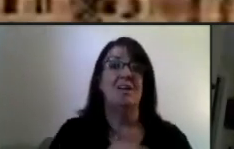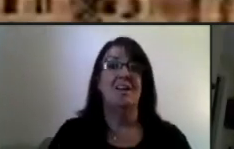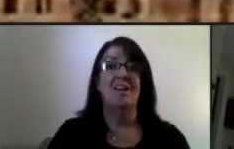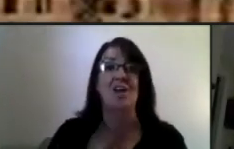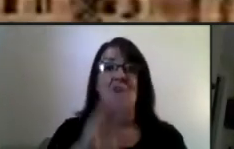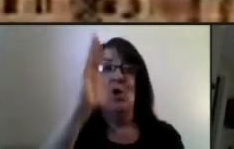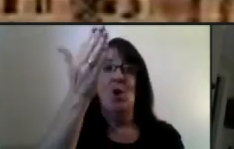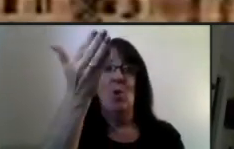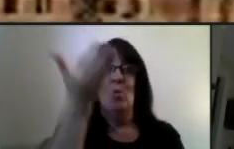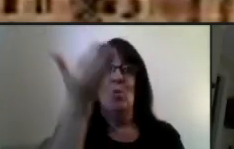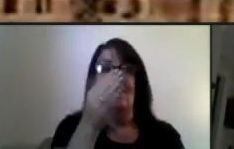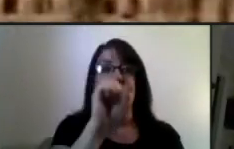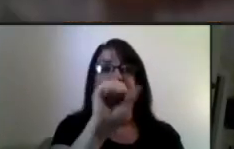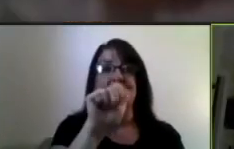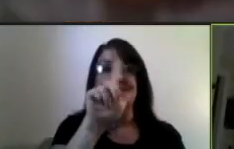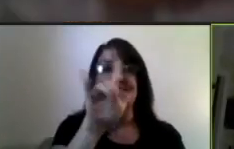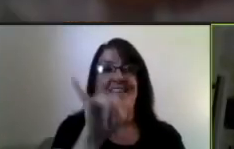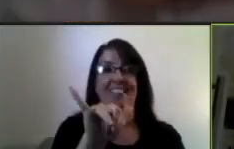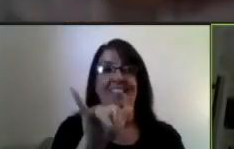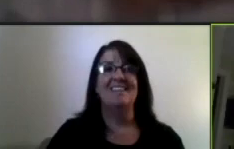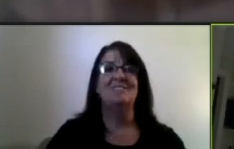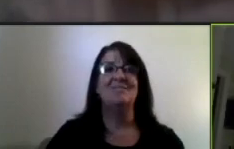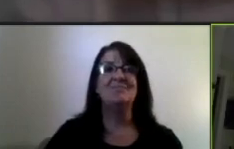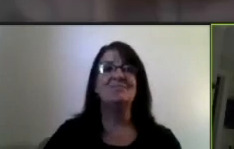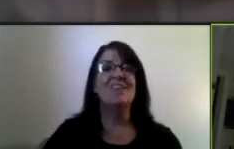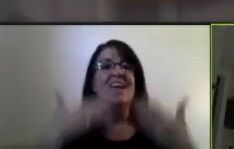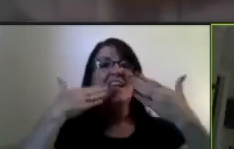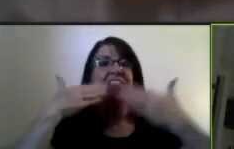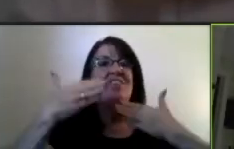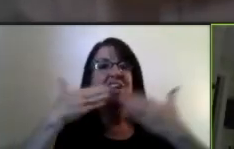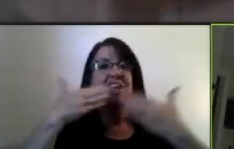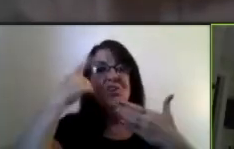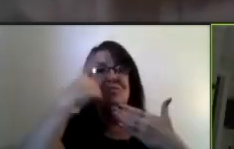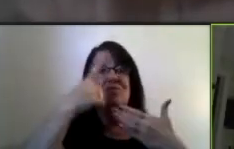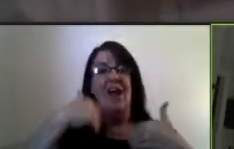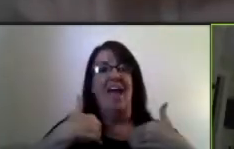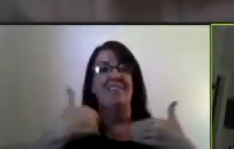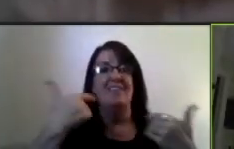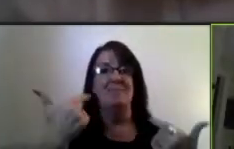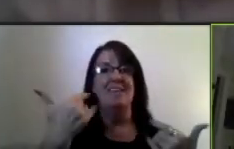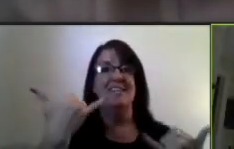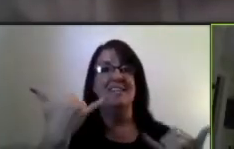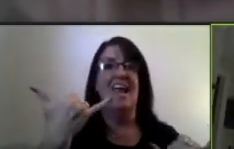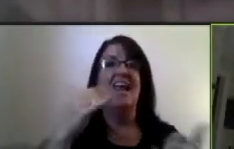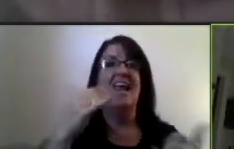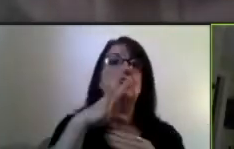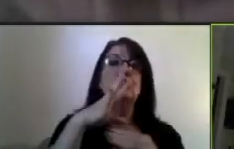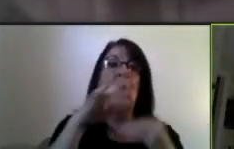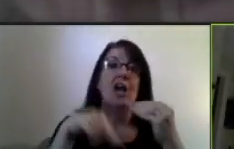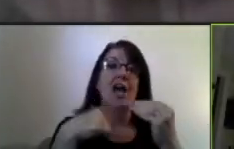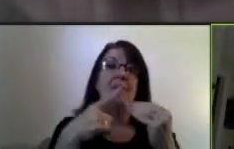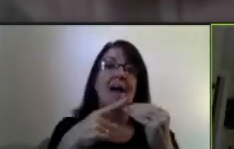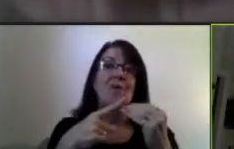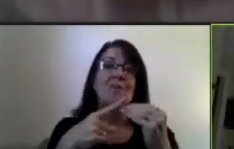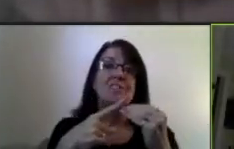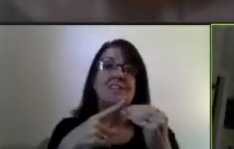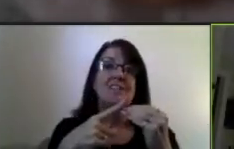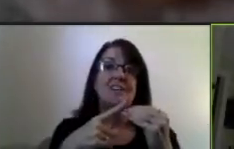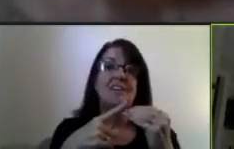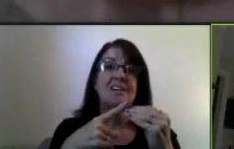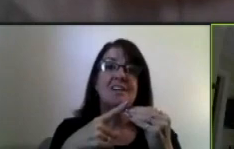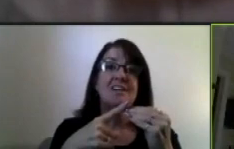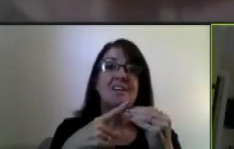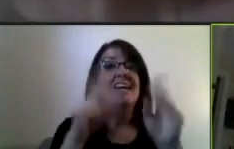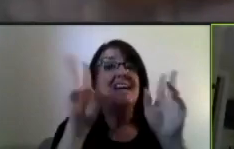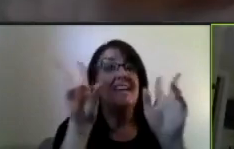Sally. Hi, everyone. Thank you so much for having me today to talk about an